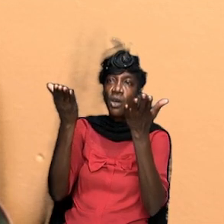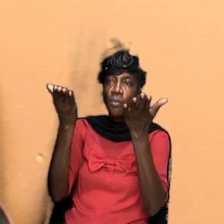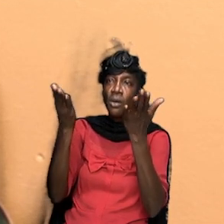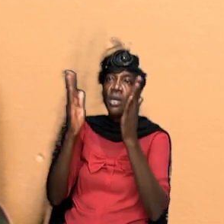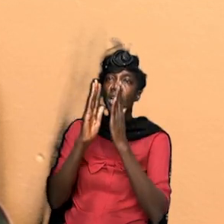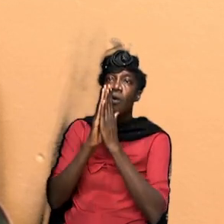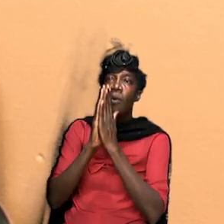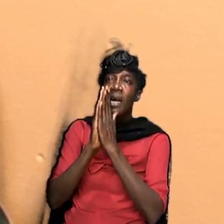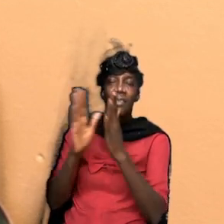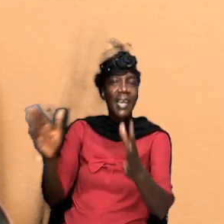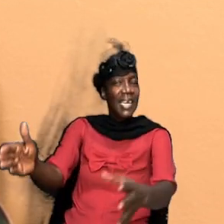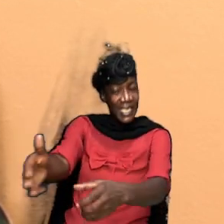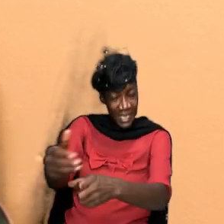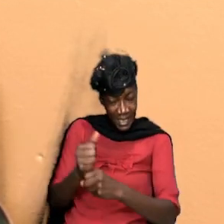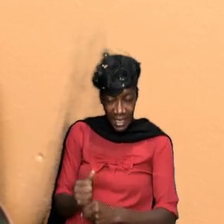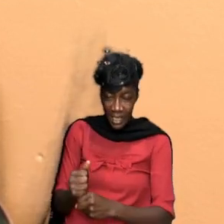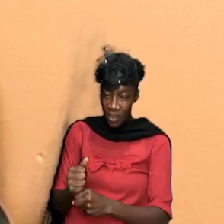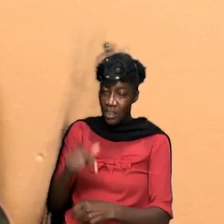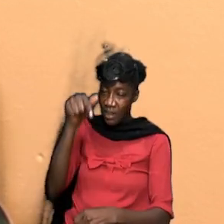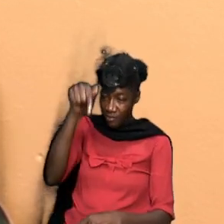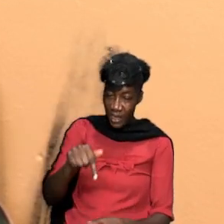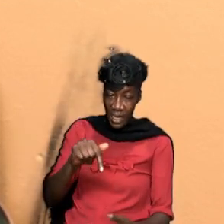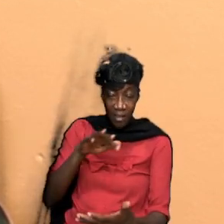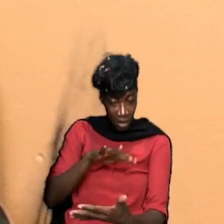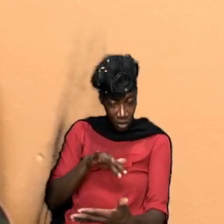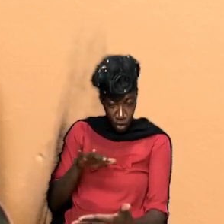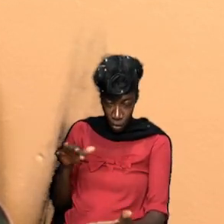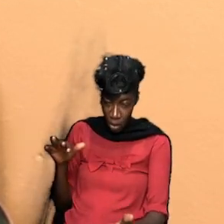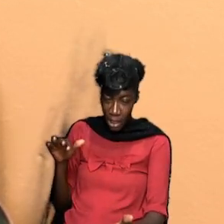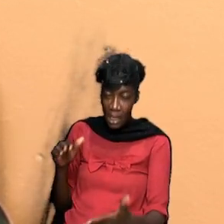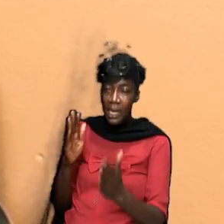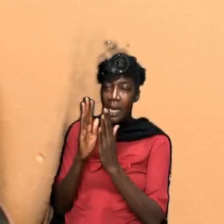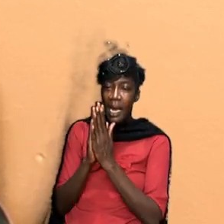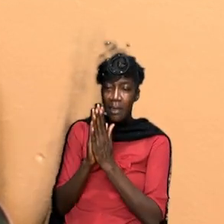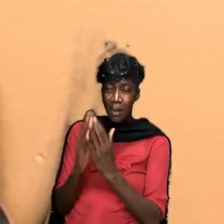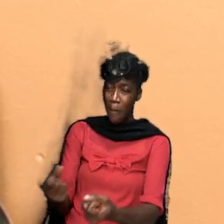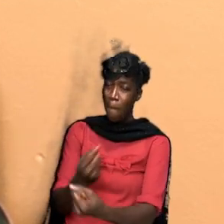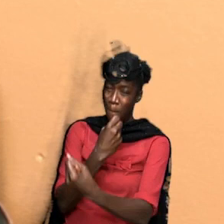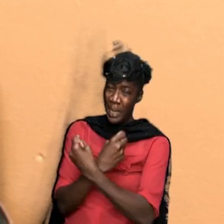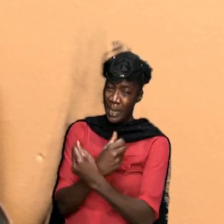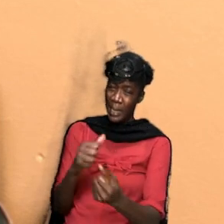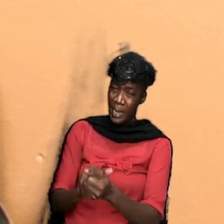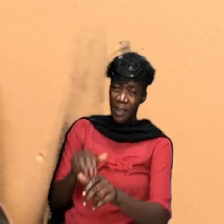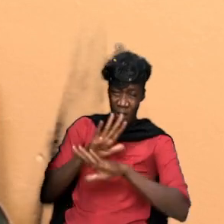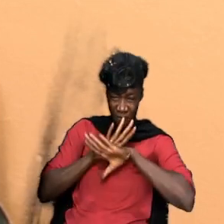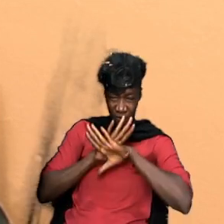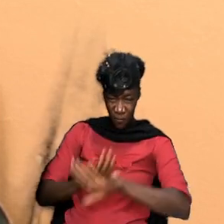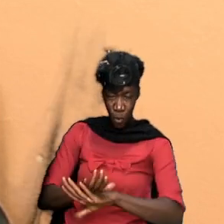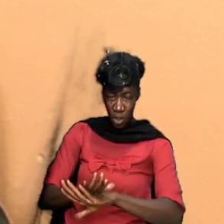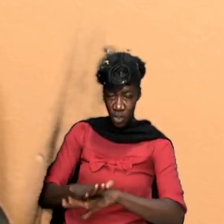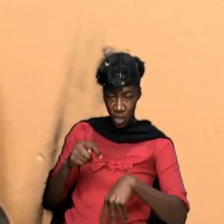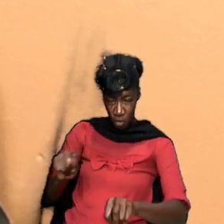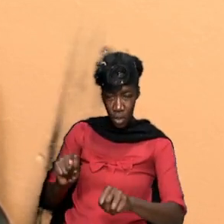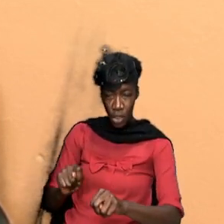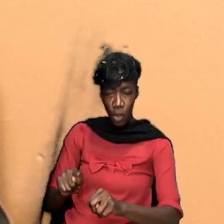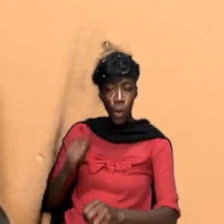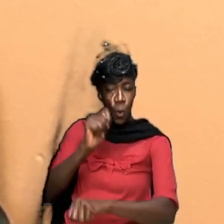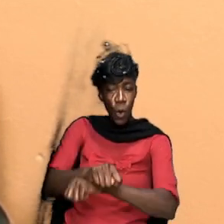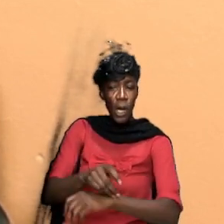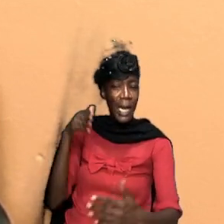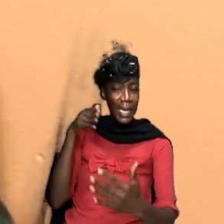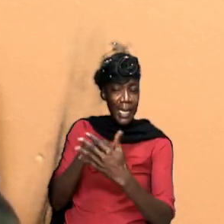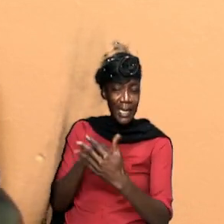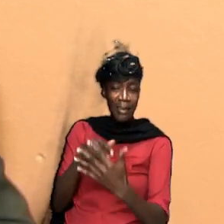ask you to take charge of this Bible study, and we ask you to bind every force of darkness that is trying to work against the study